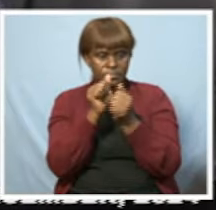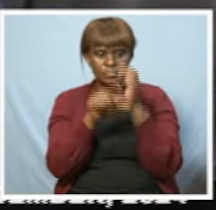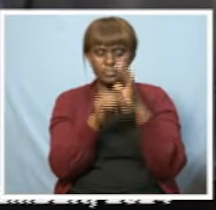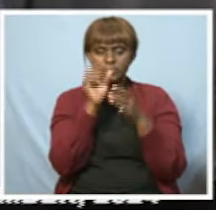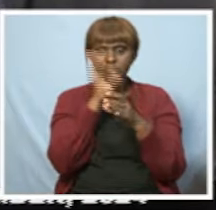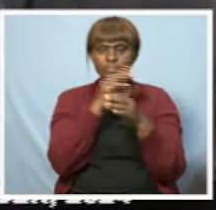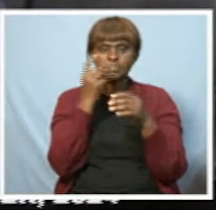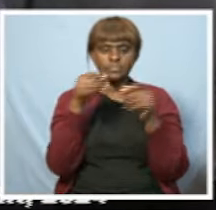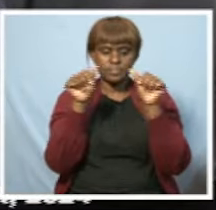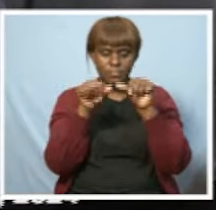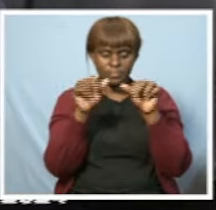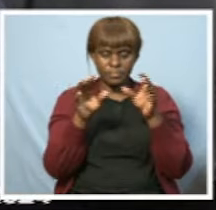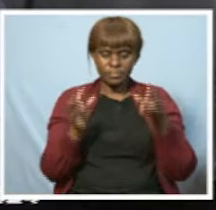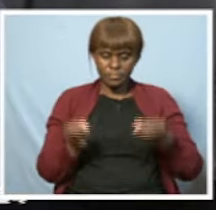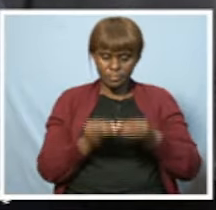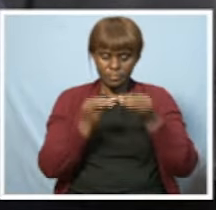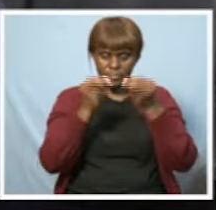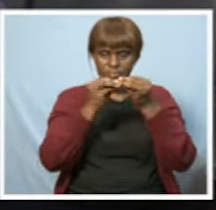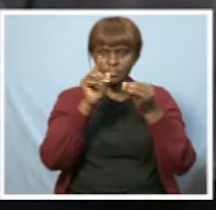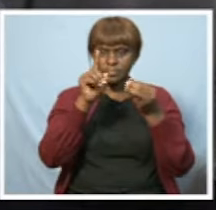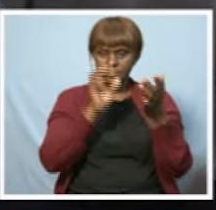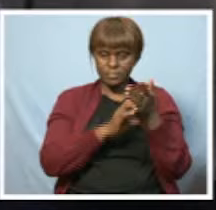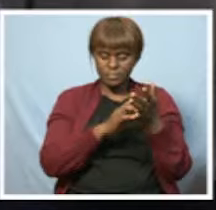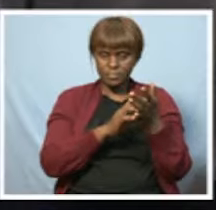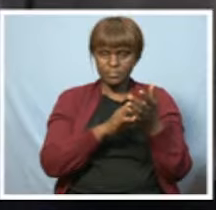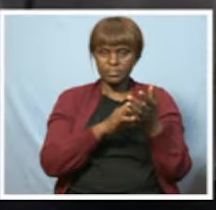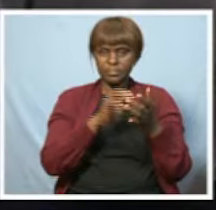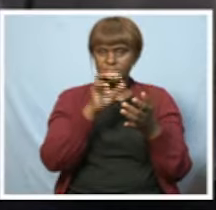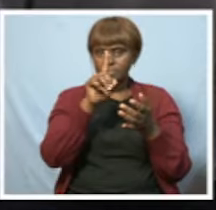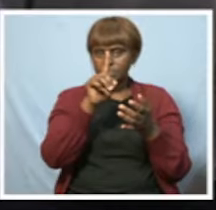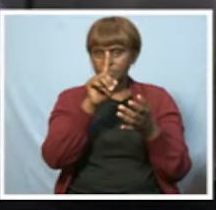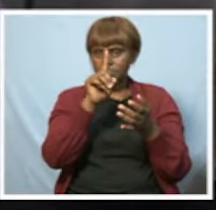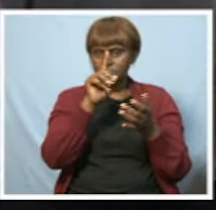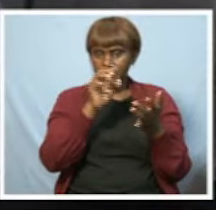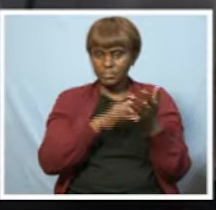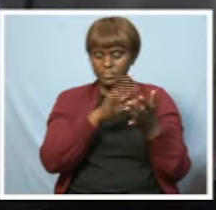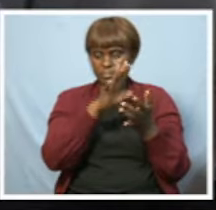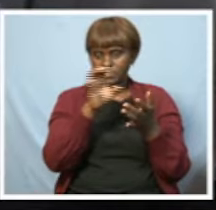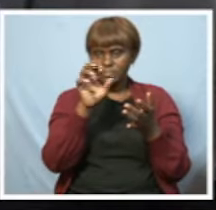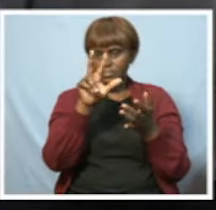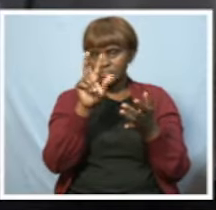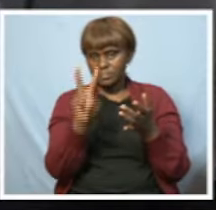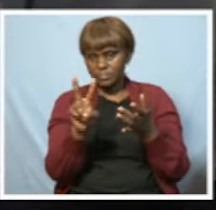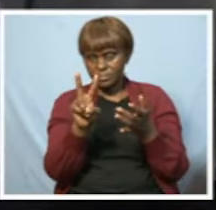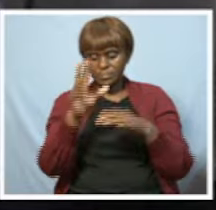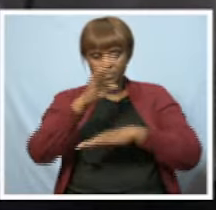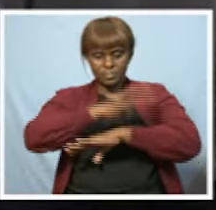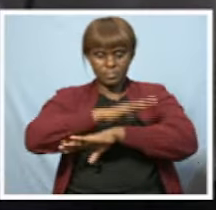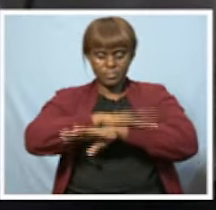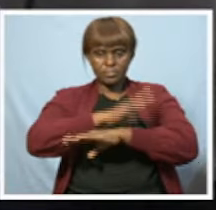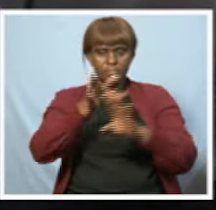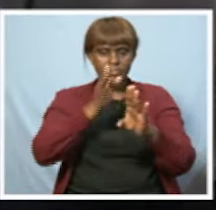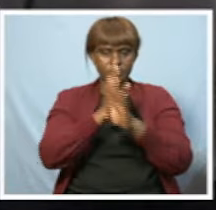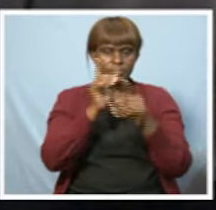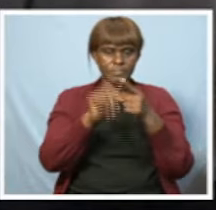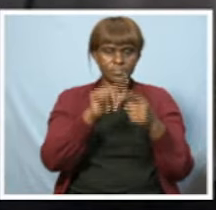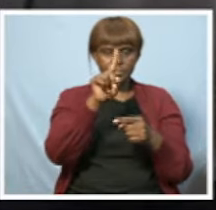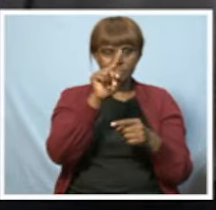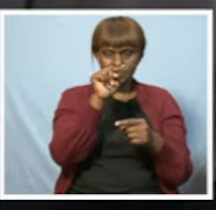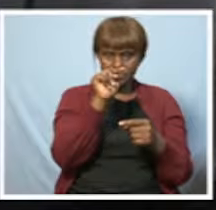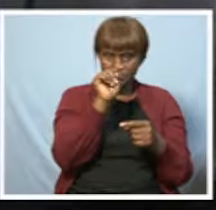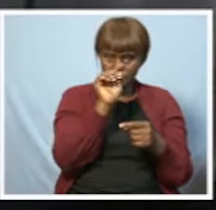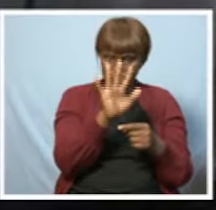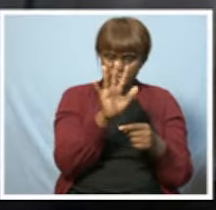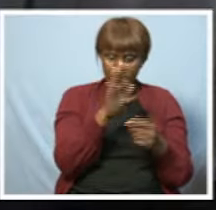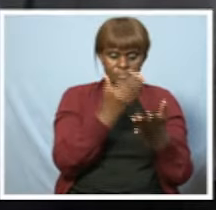of the auditors that a total of 1,532 desks were targeted for, and 1,527 desks